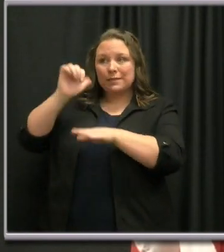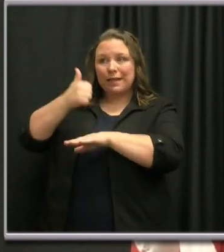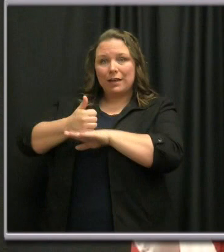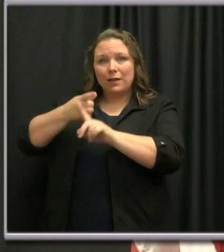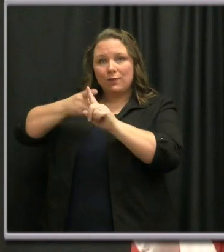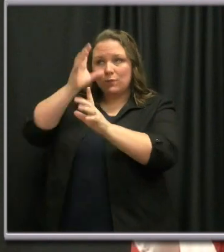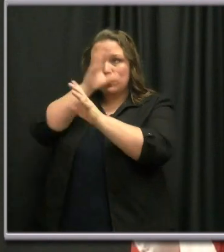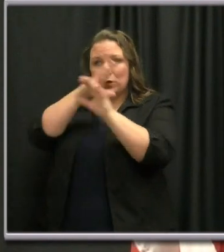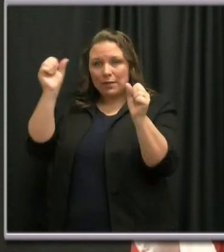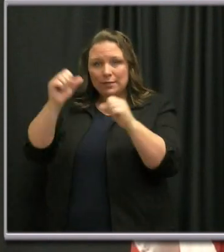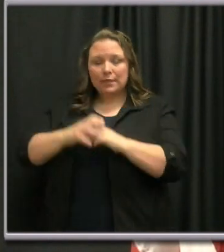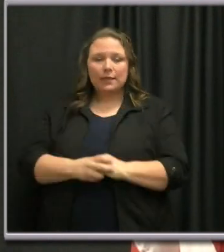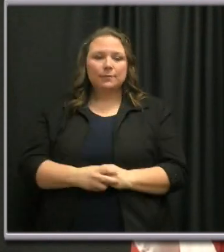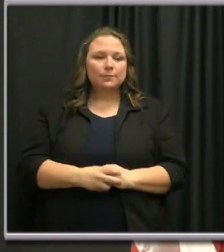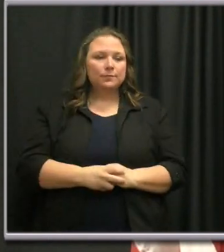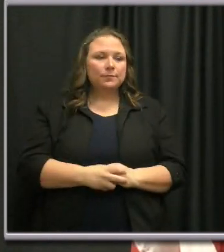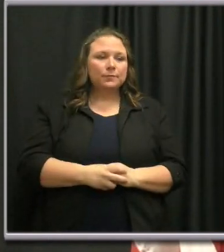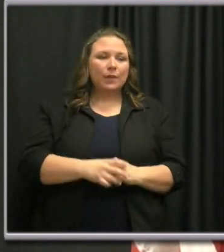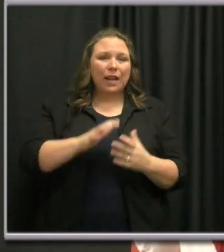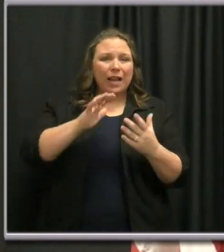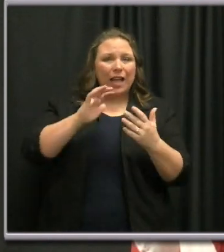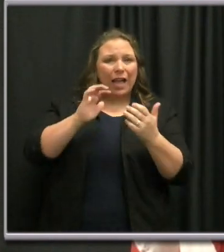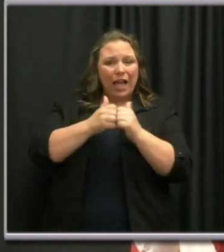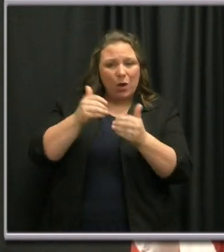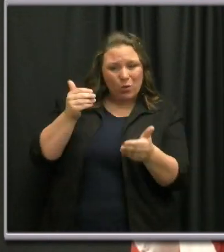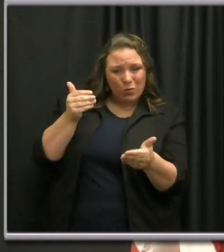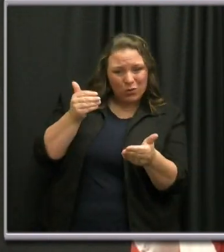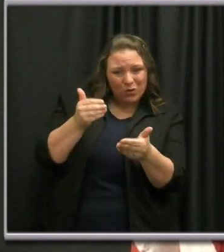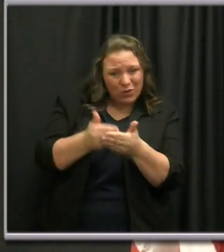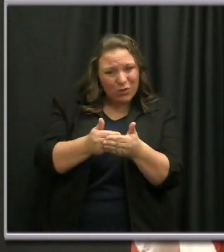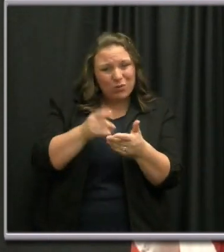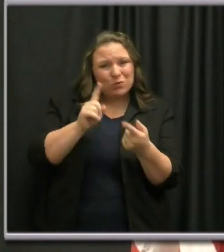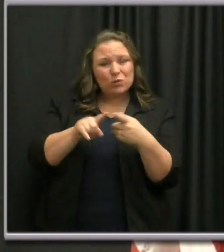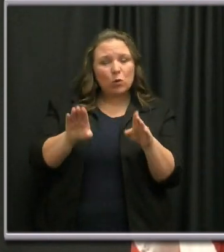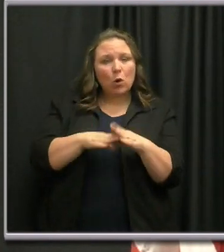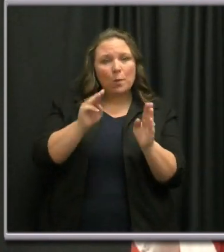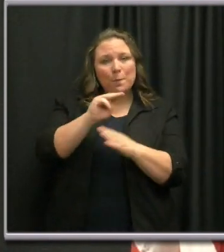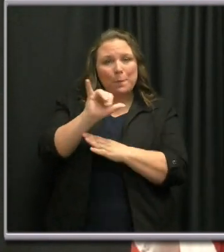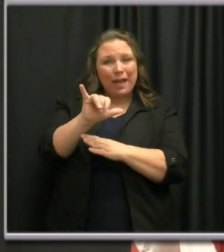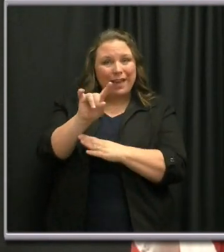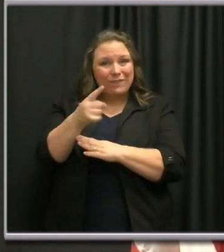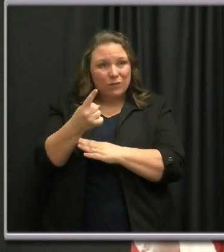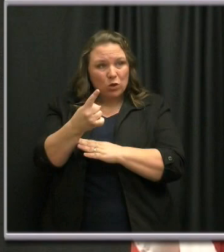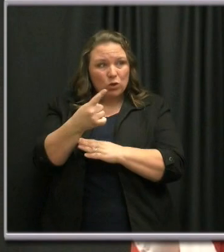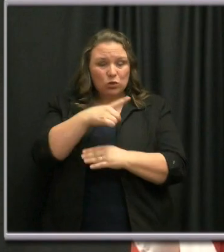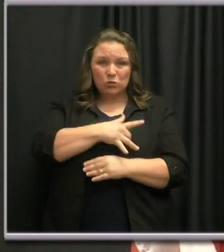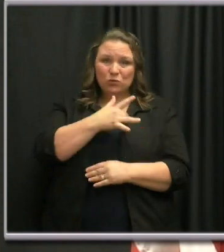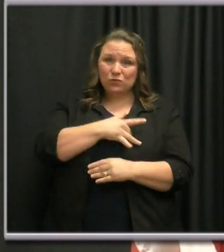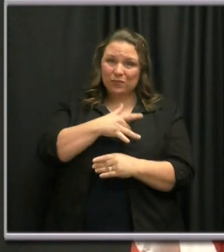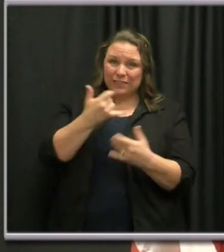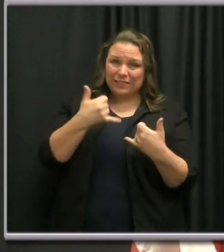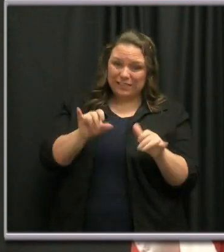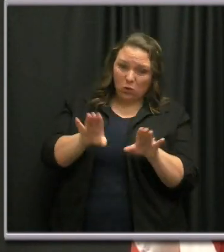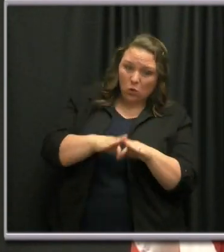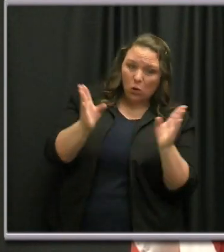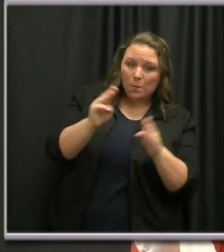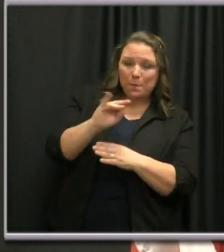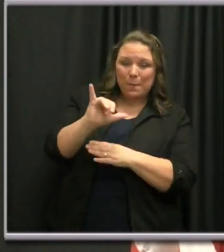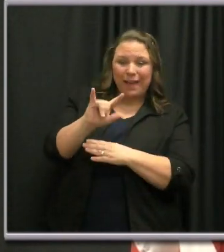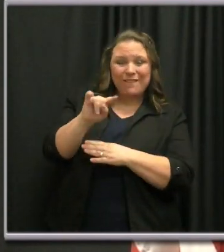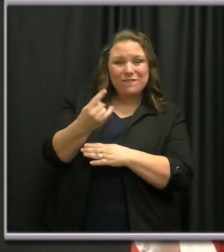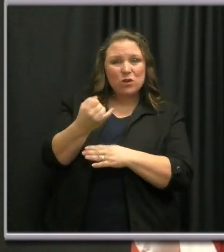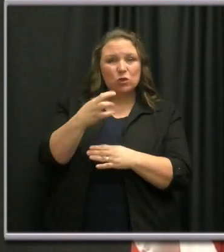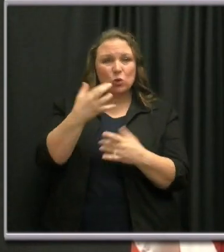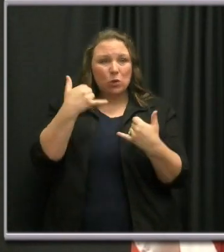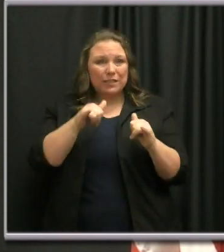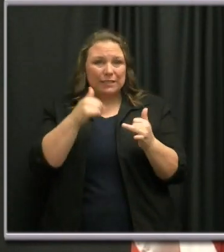how close could we be now to reopening on May 1st? Are we any closer to that, or it's